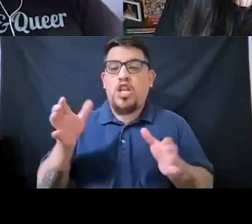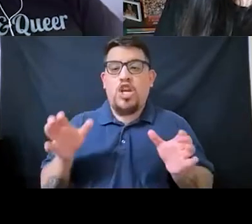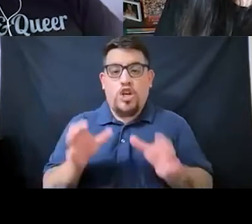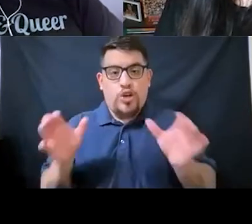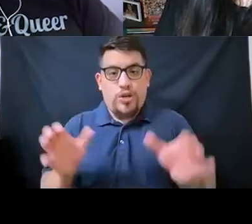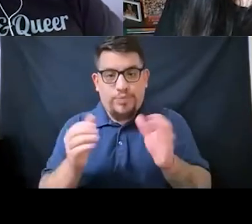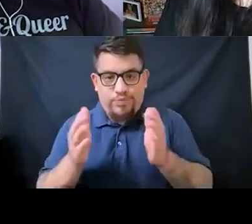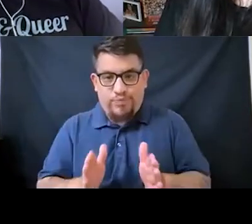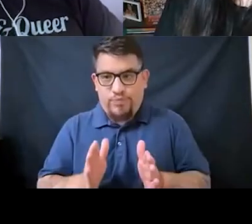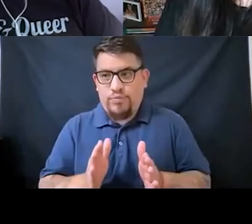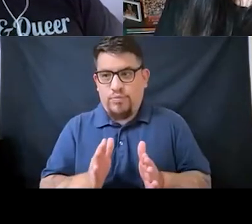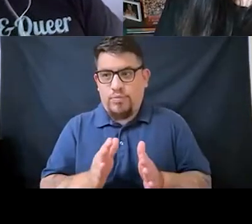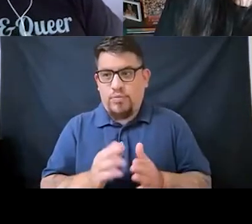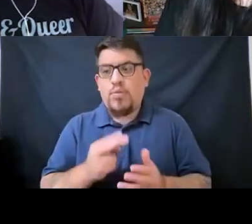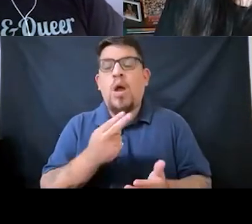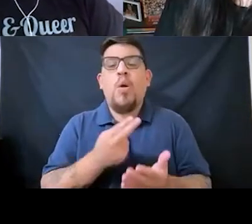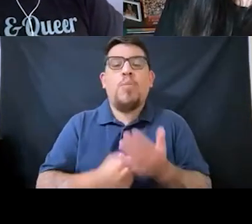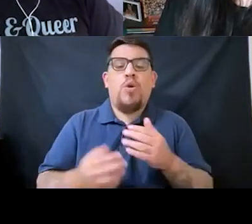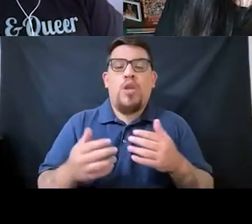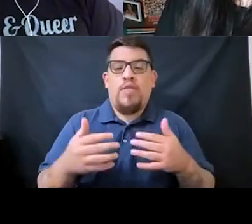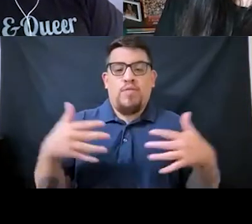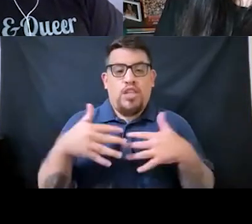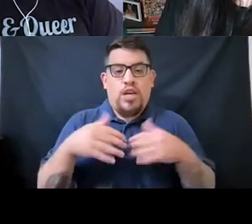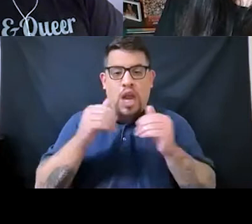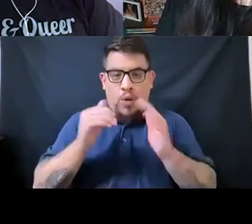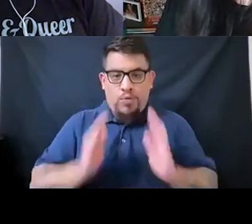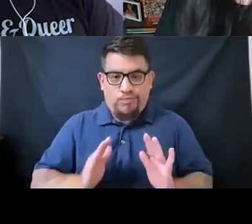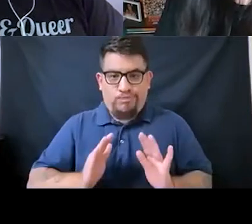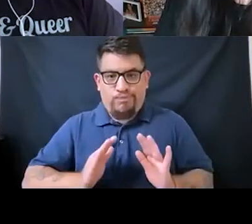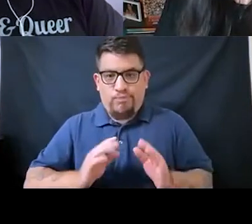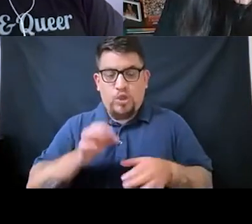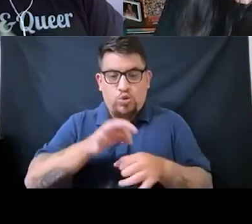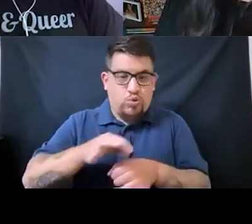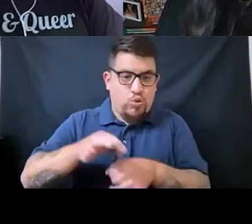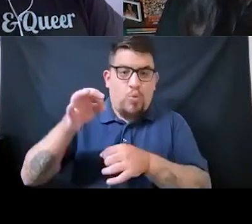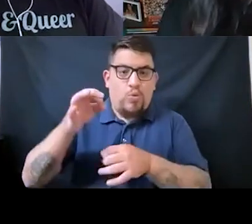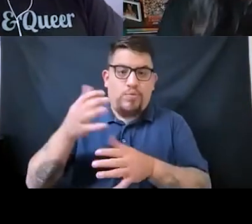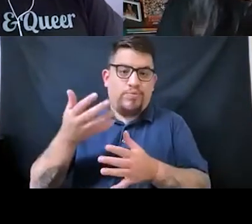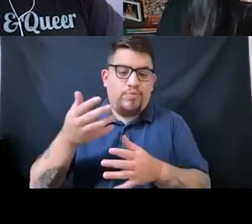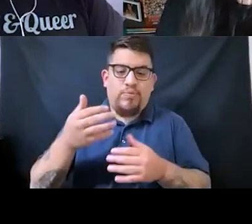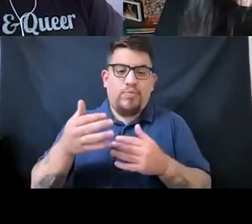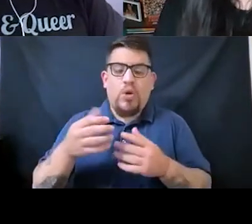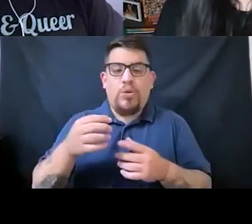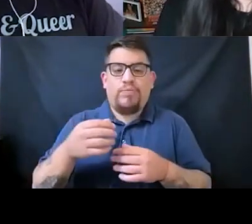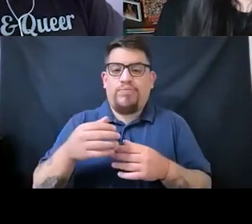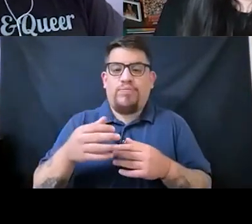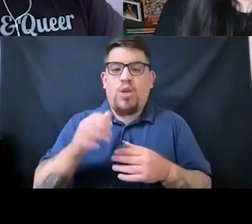who we both love haunted houses and ghosts and all of that.